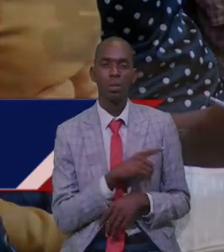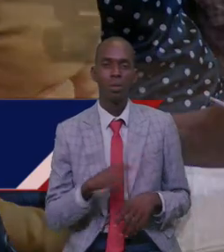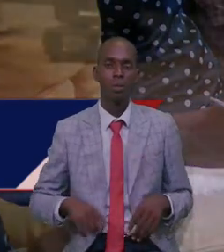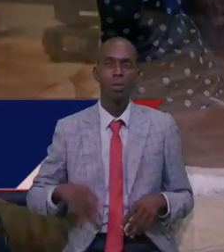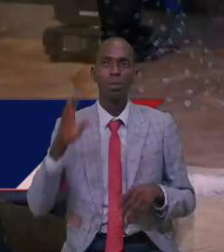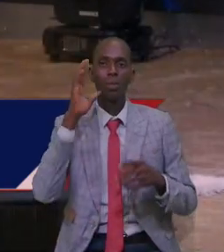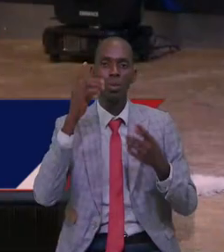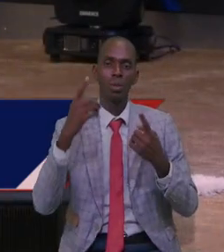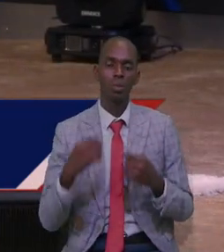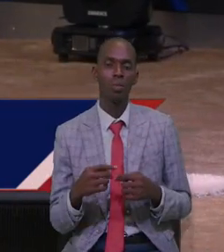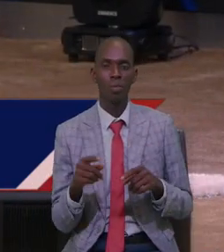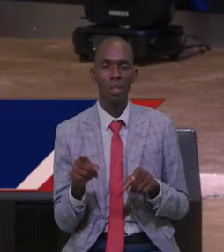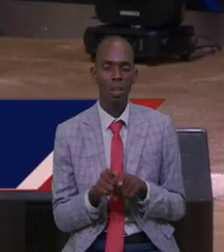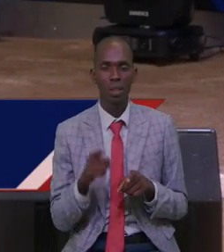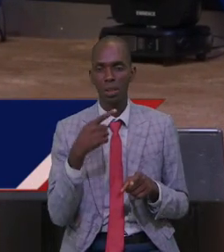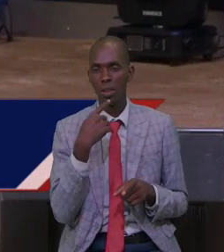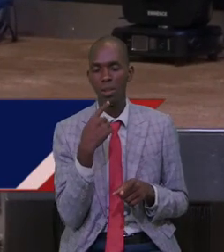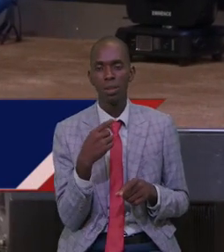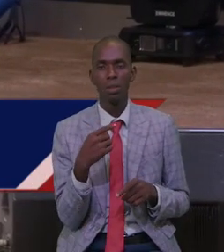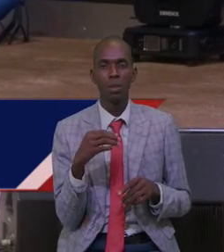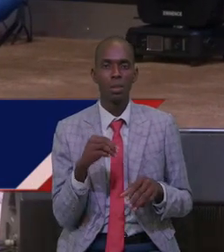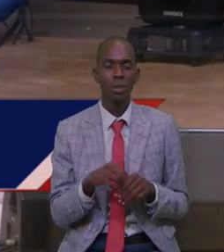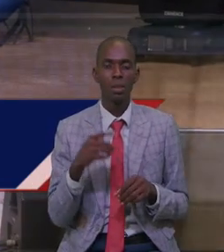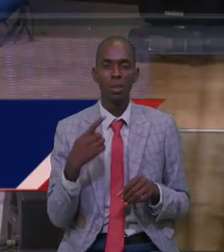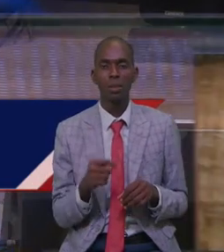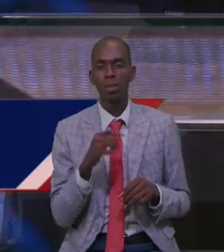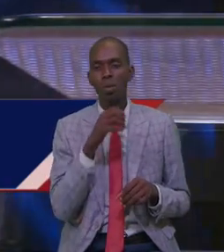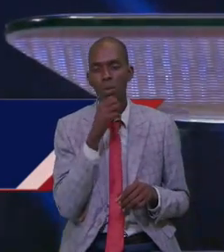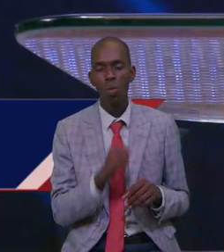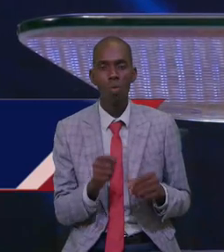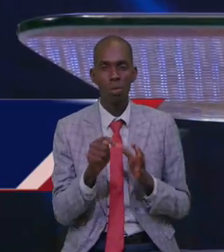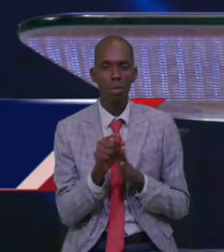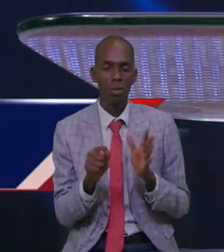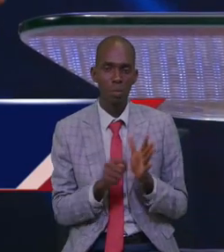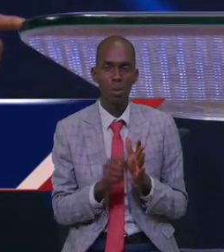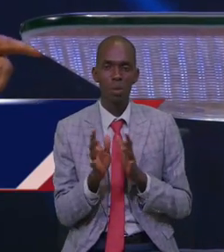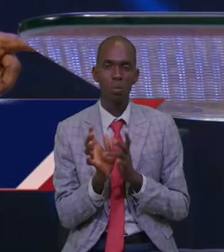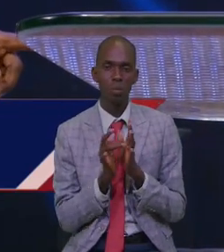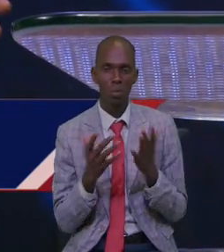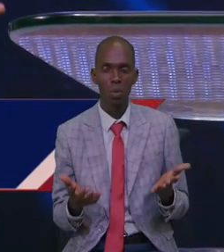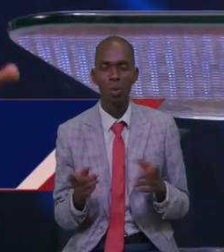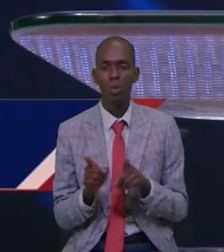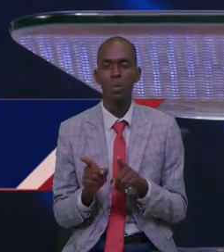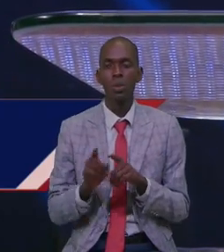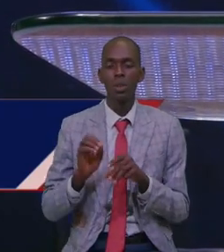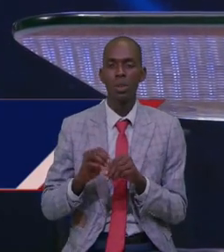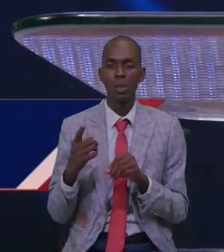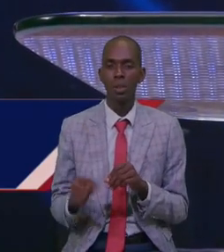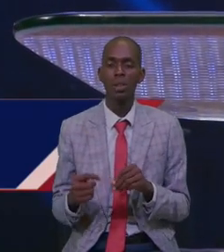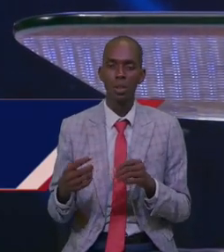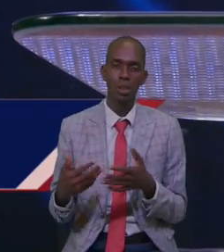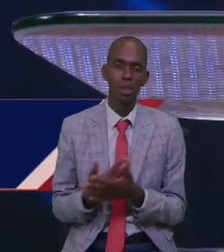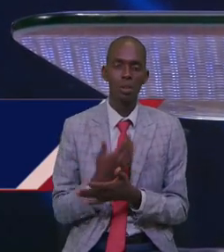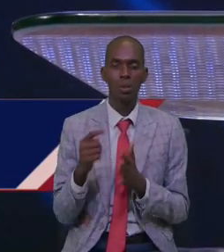come. As it says in the Old Testament scriptures, it says now and emphasizes in the New Testament scripture,